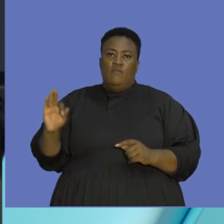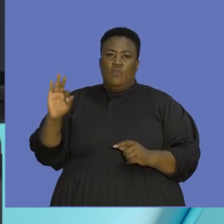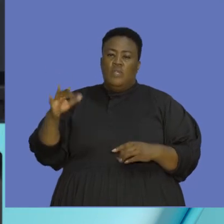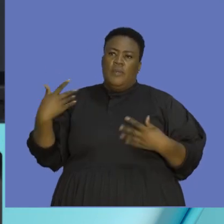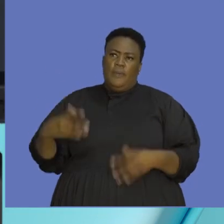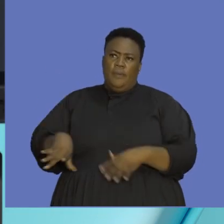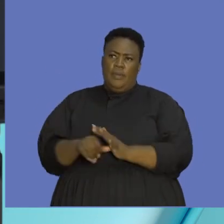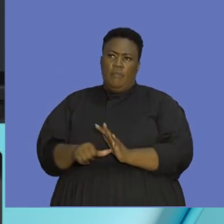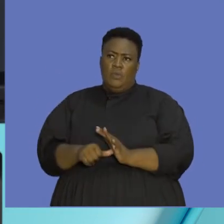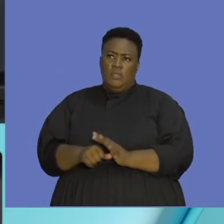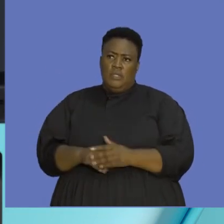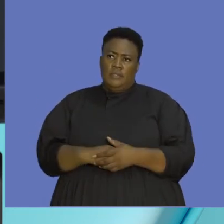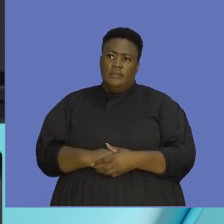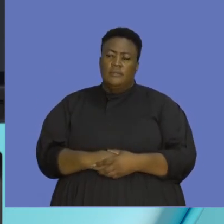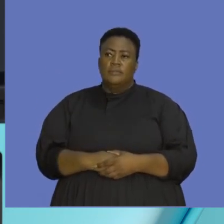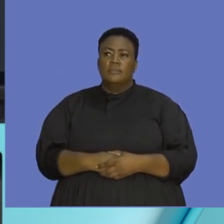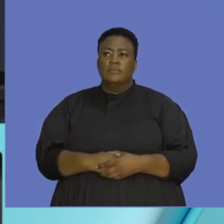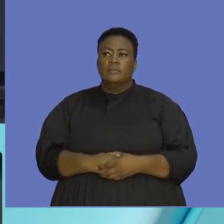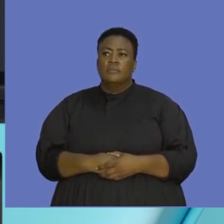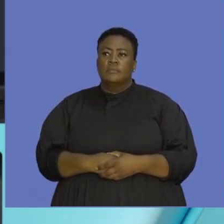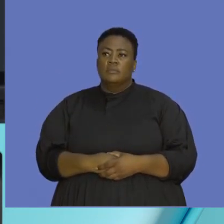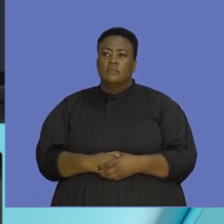very, very important.